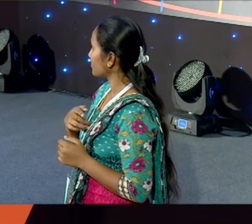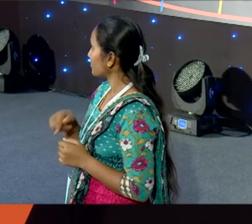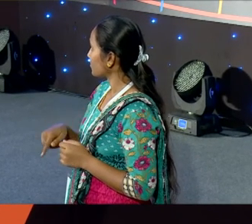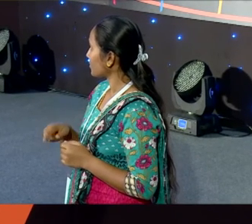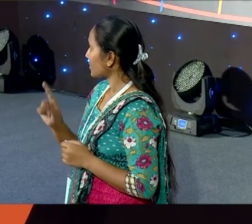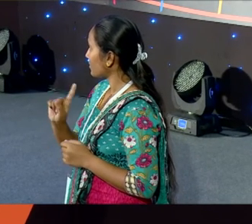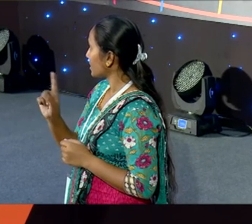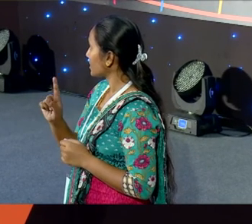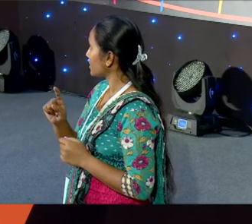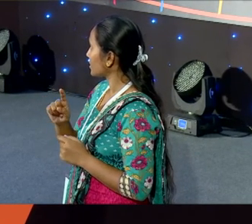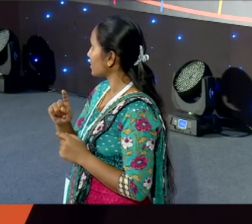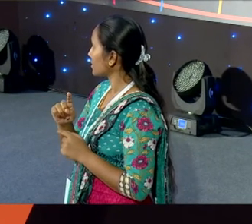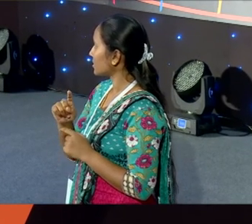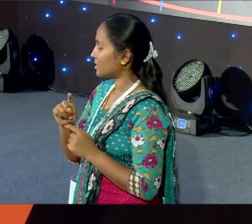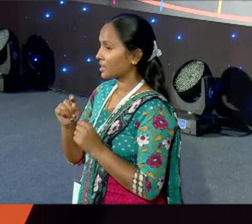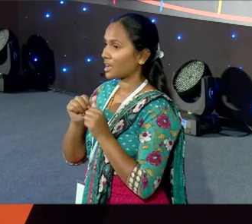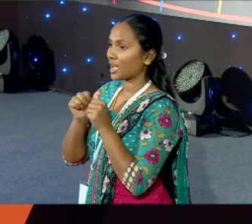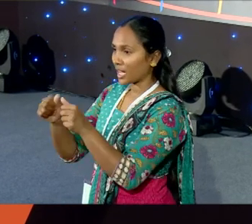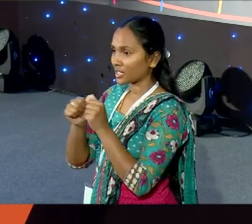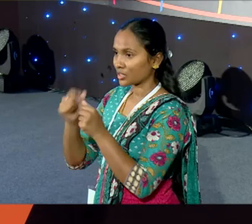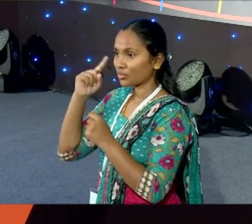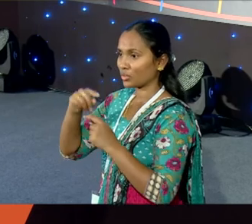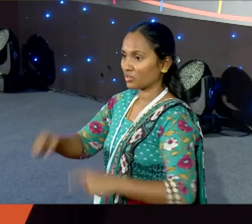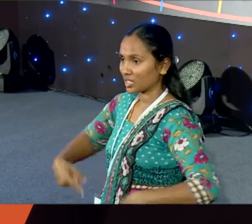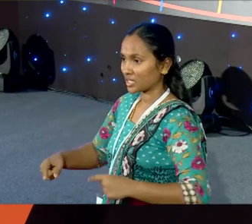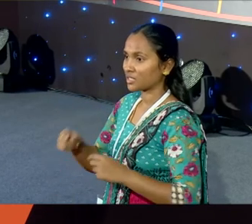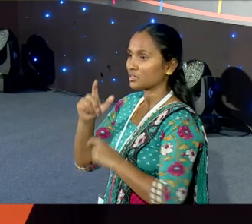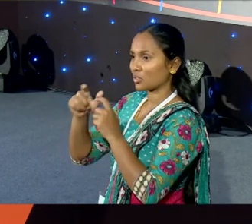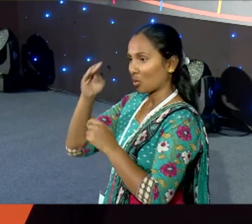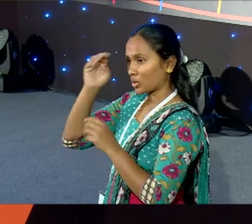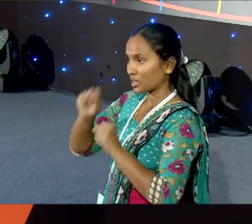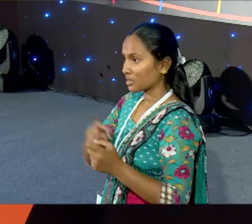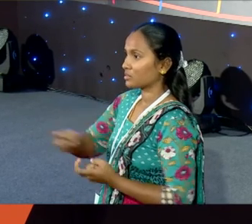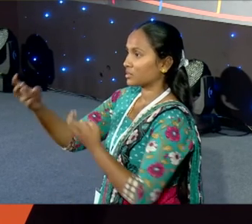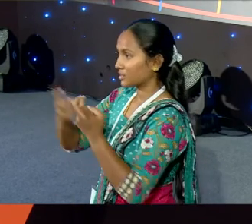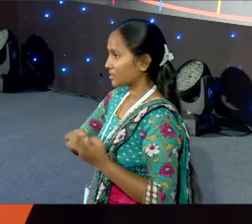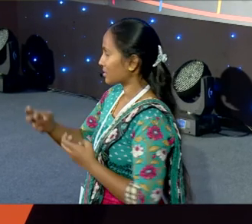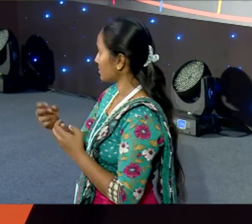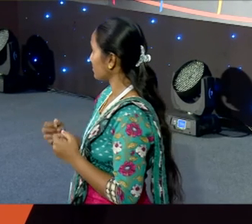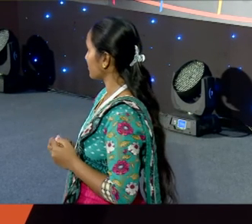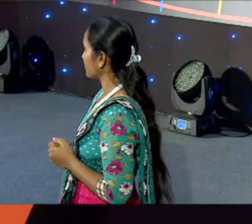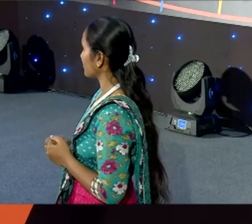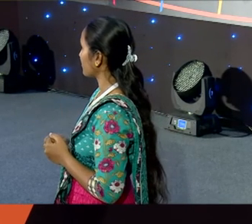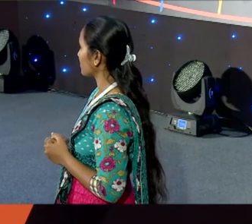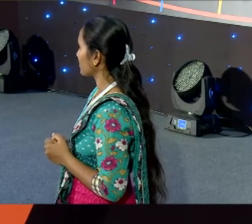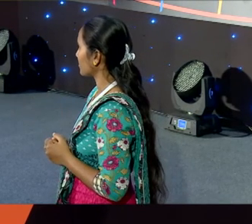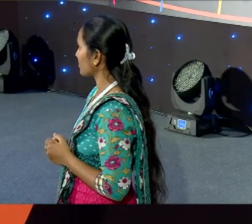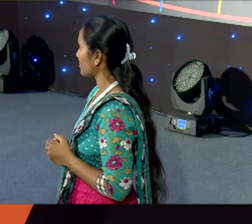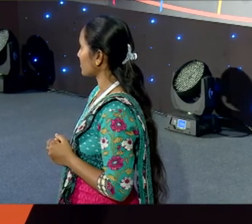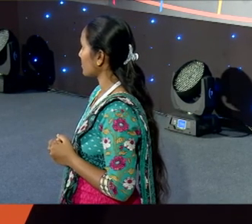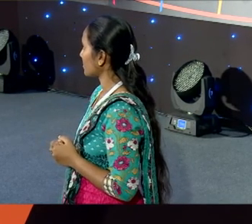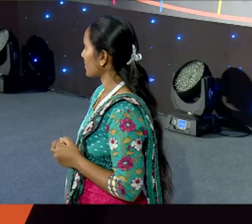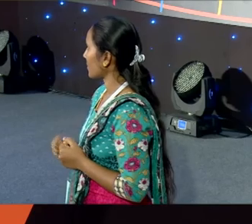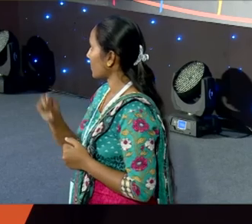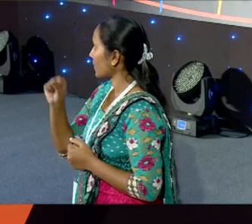when companies have to answer whether they're wheelchair accessible, they definitely change the attitudes on the way they treat wheelchair users too.